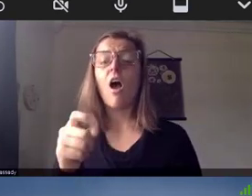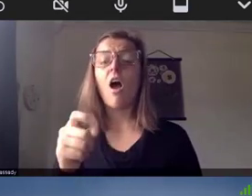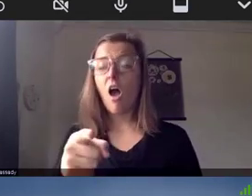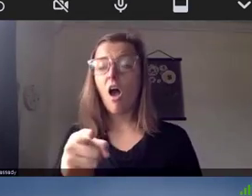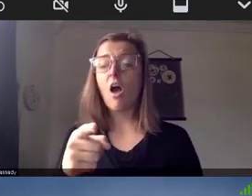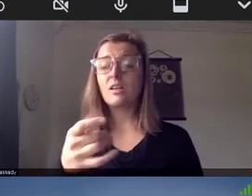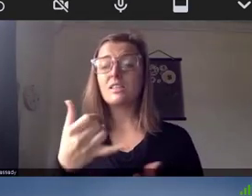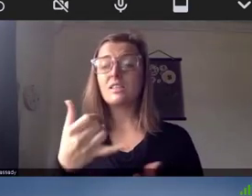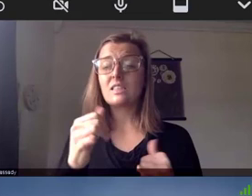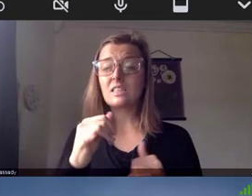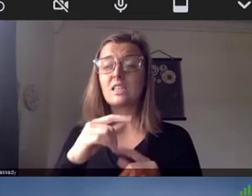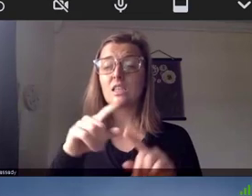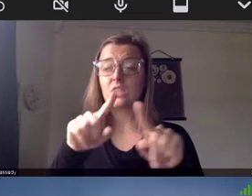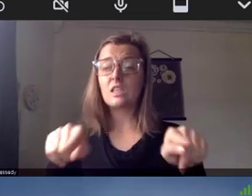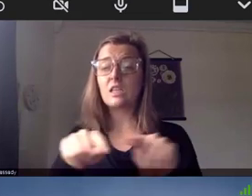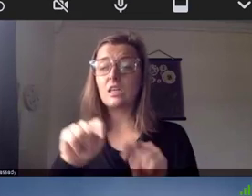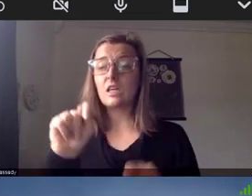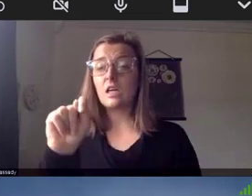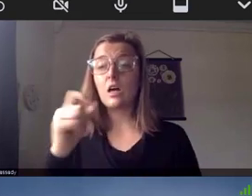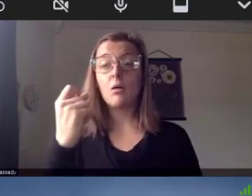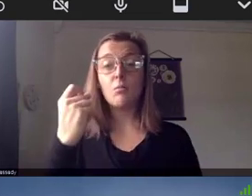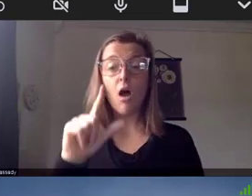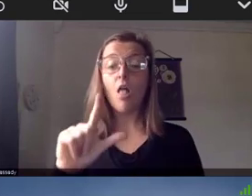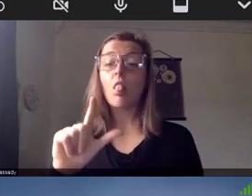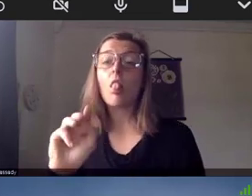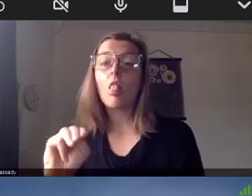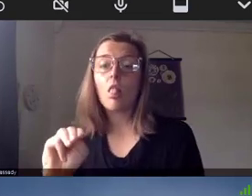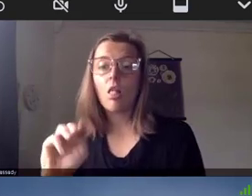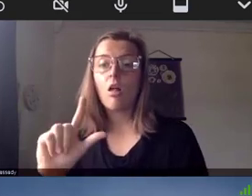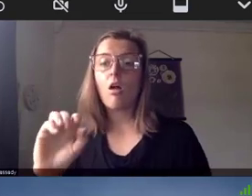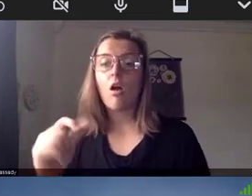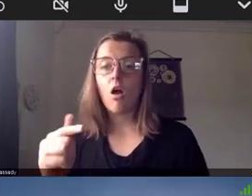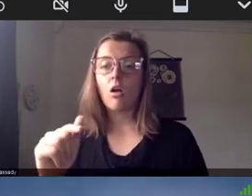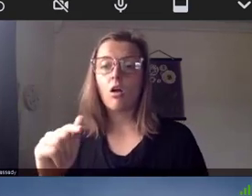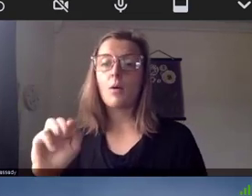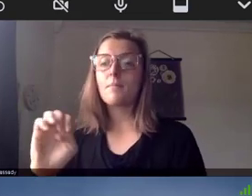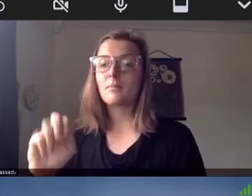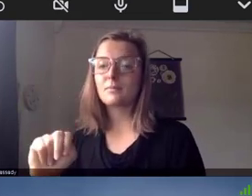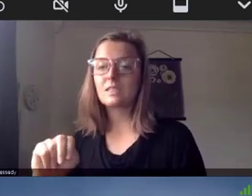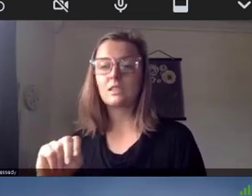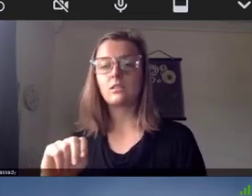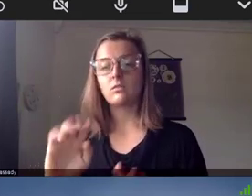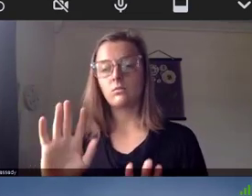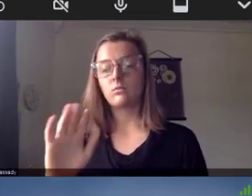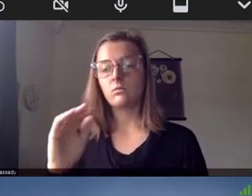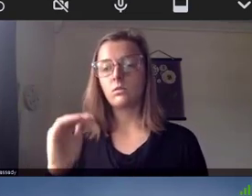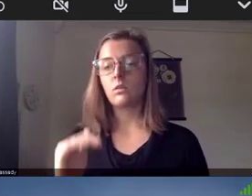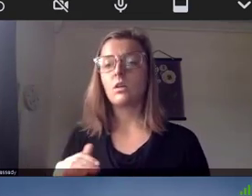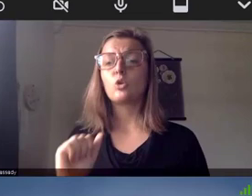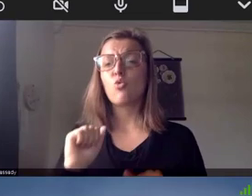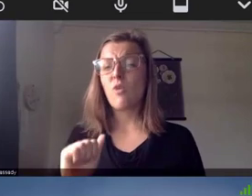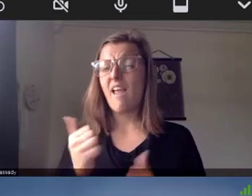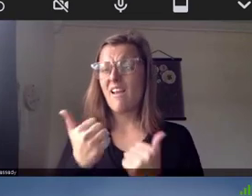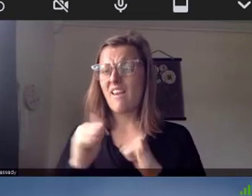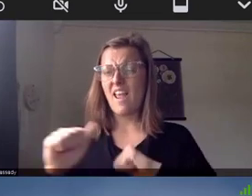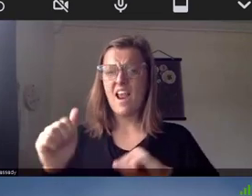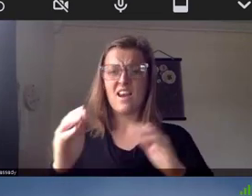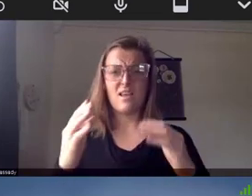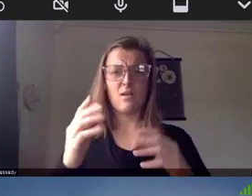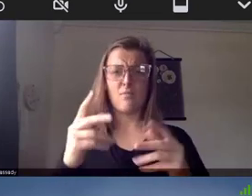here, right? So you can do this at any length down the pipe or for the whole pipe if X is equal to